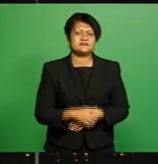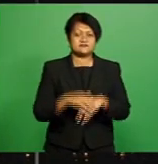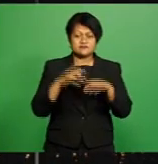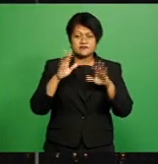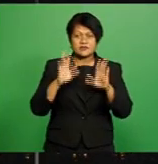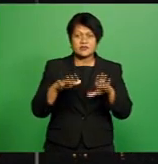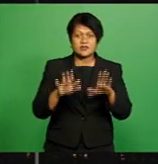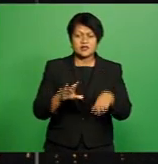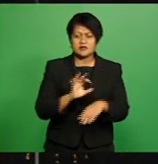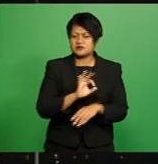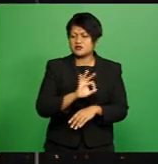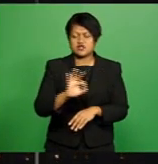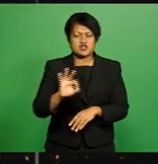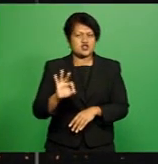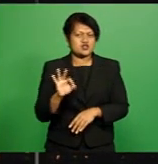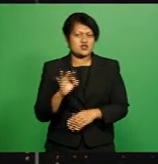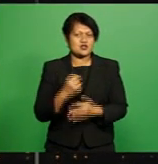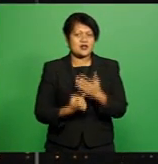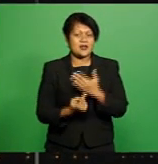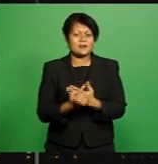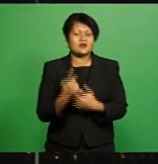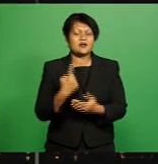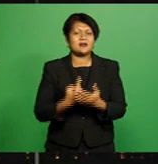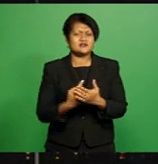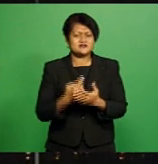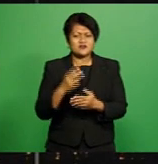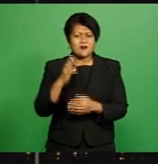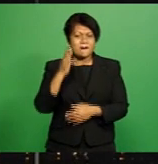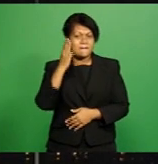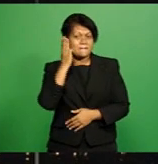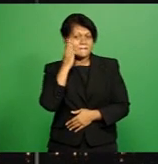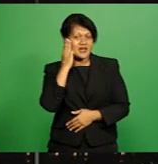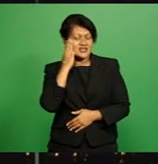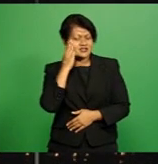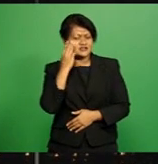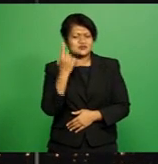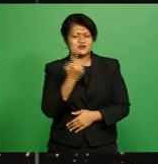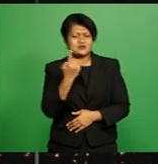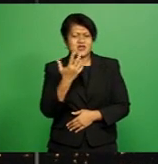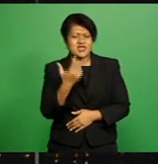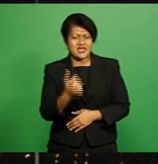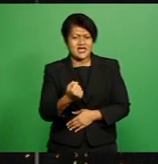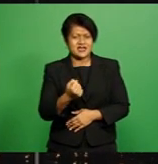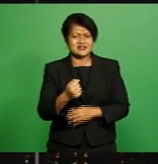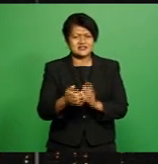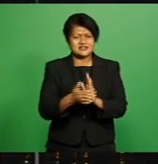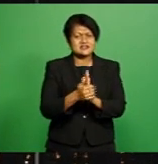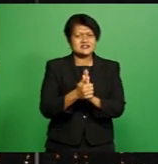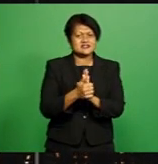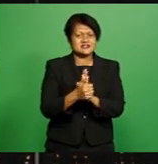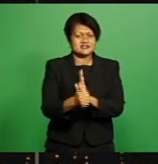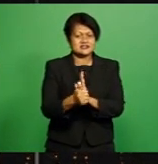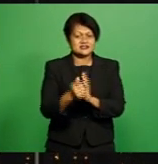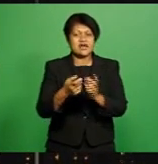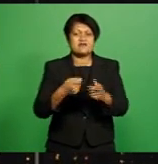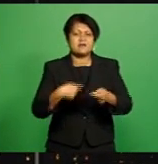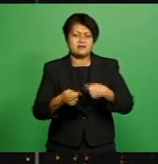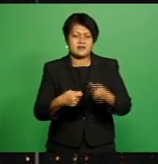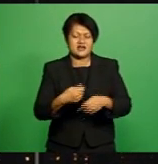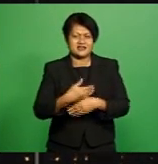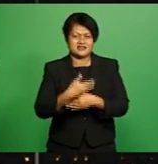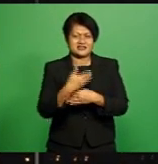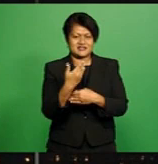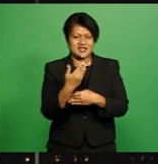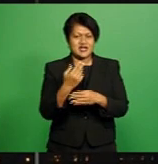did not dampen the spirits of mothers who are part of the Solo Moms Project as they continued with their market day in Nasino